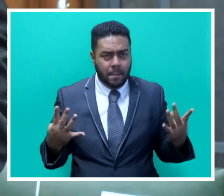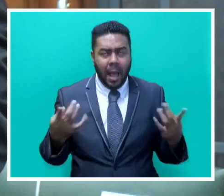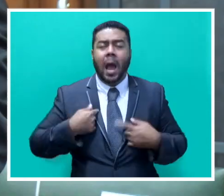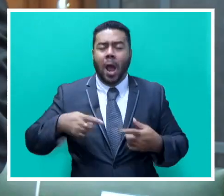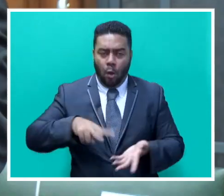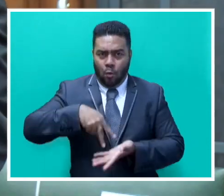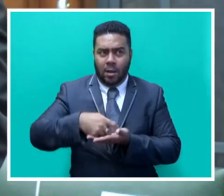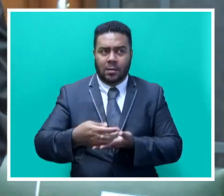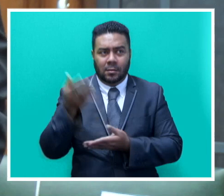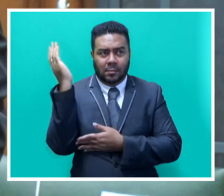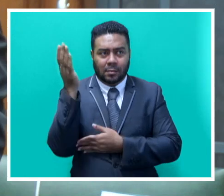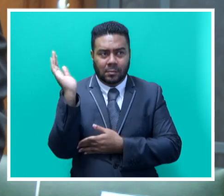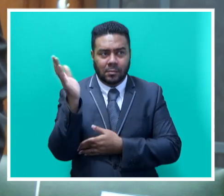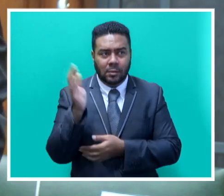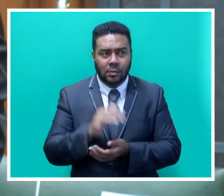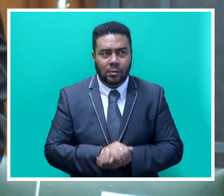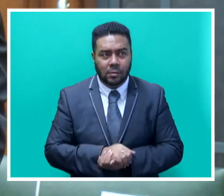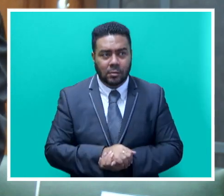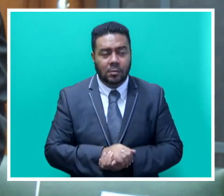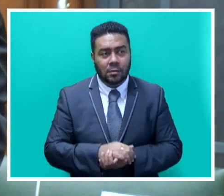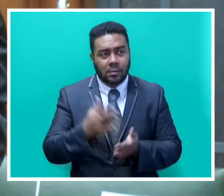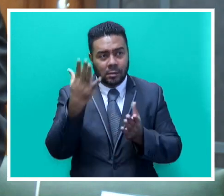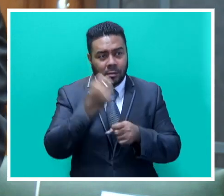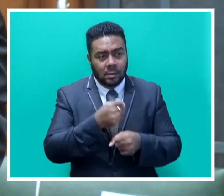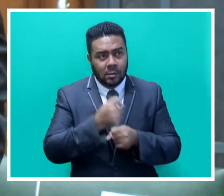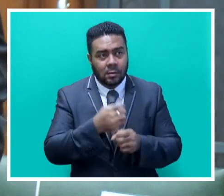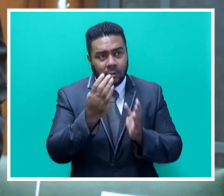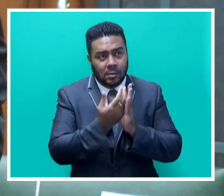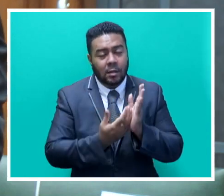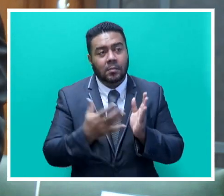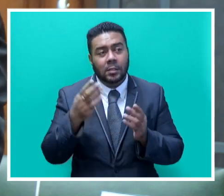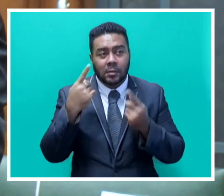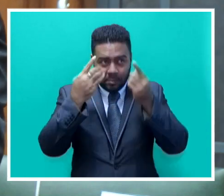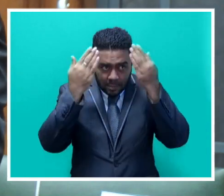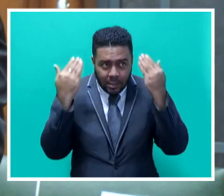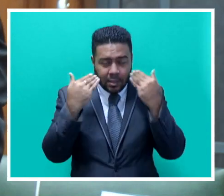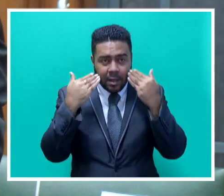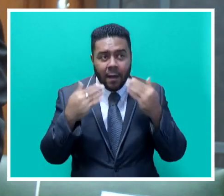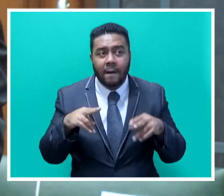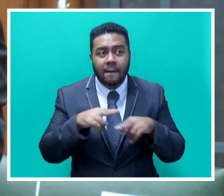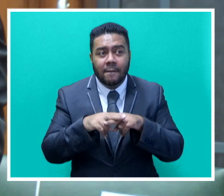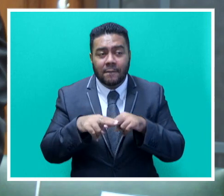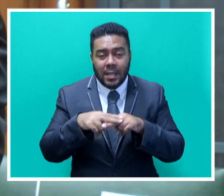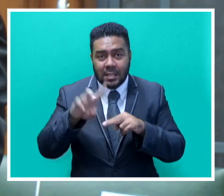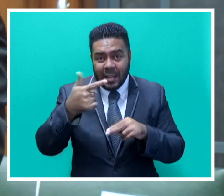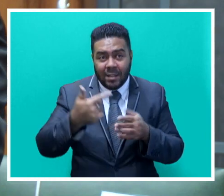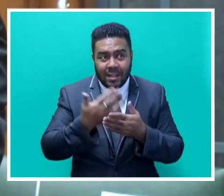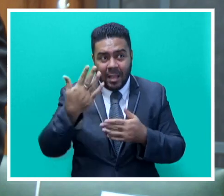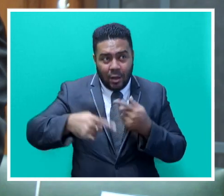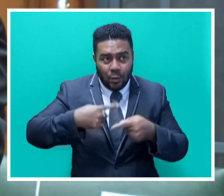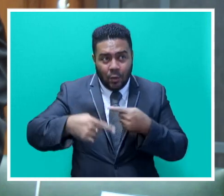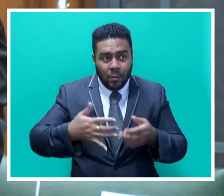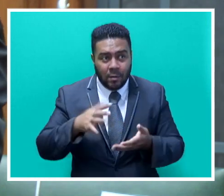to give a brief update on the status of COVID-19 in Fiji. Honourable Speaker, Fiji's 7-day rolling average as